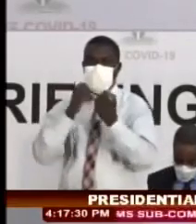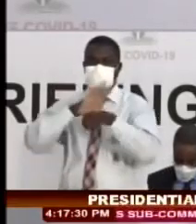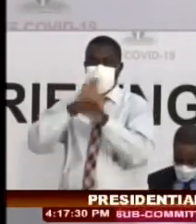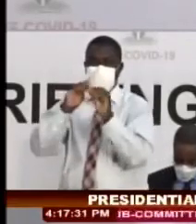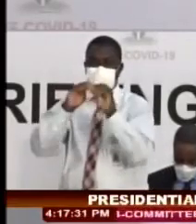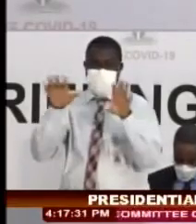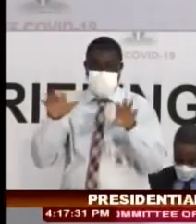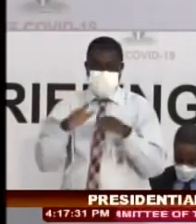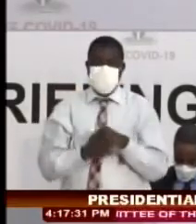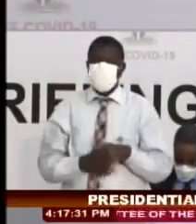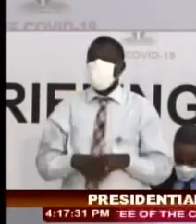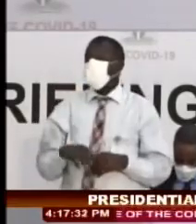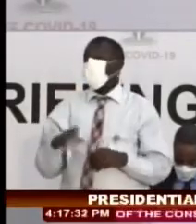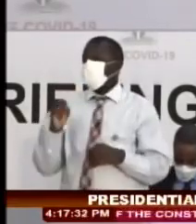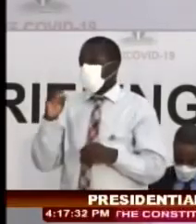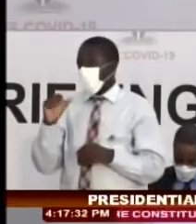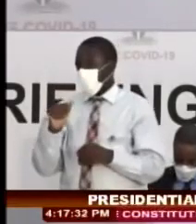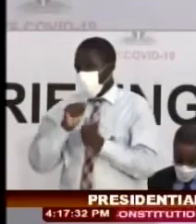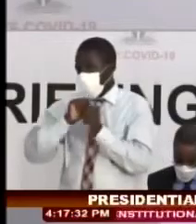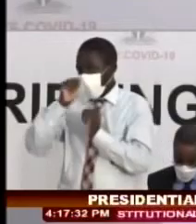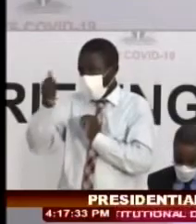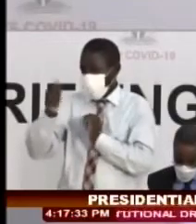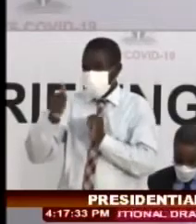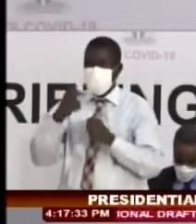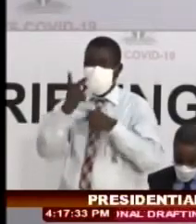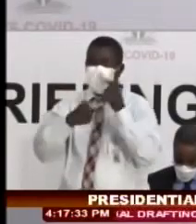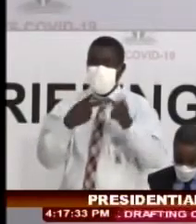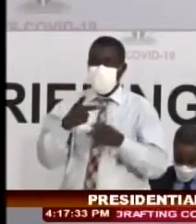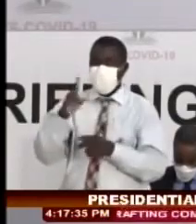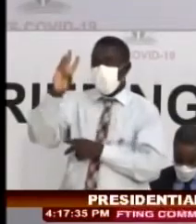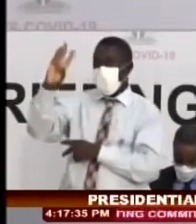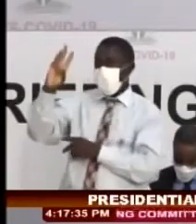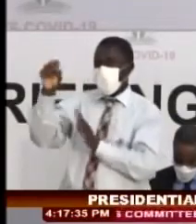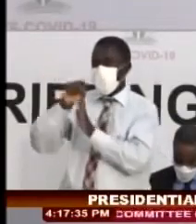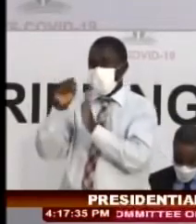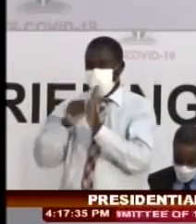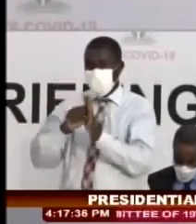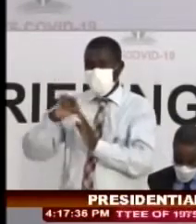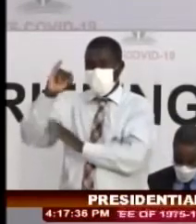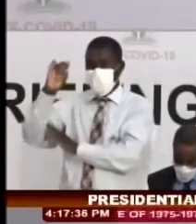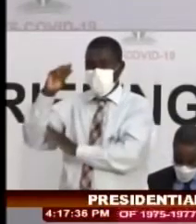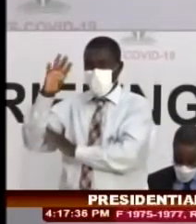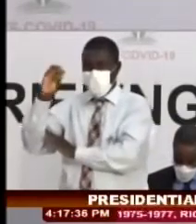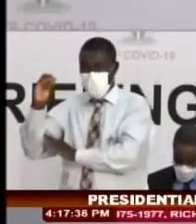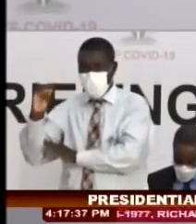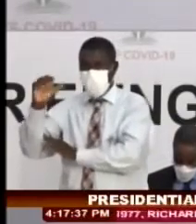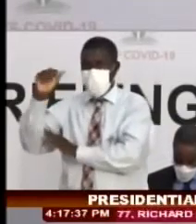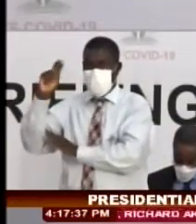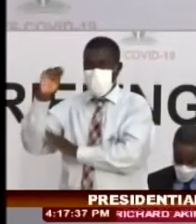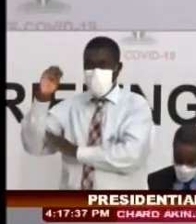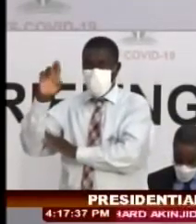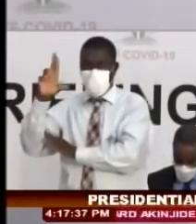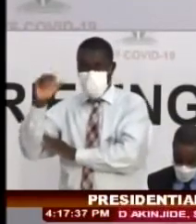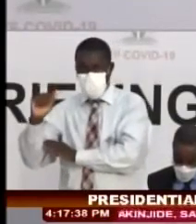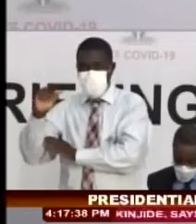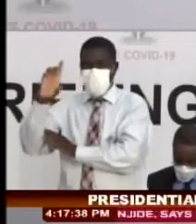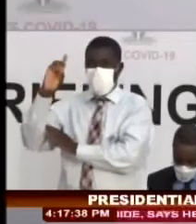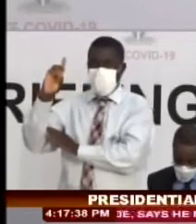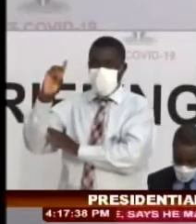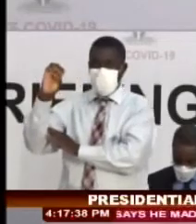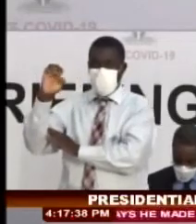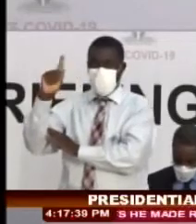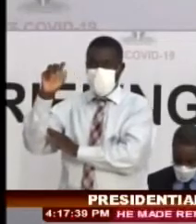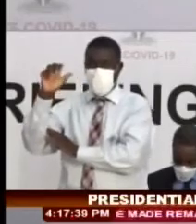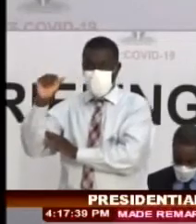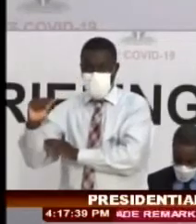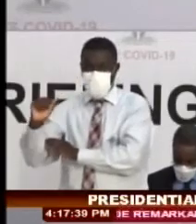states: Imo, Anambra, Rivers, Delta, Katsina, and currently in